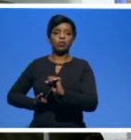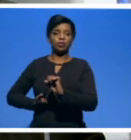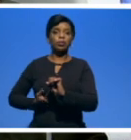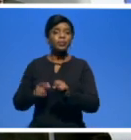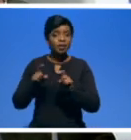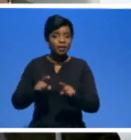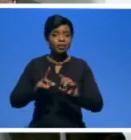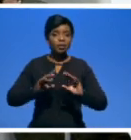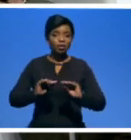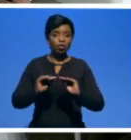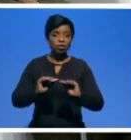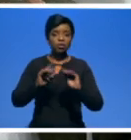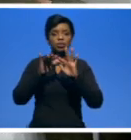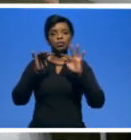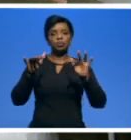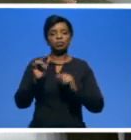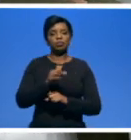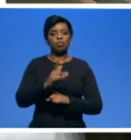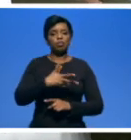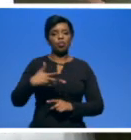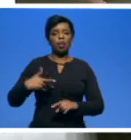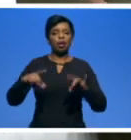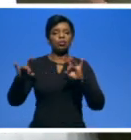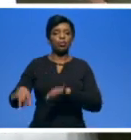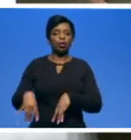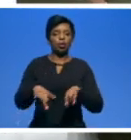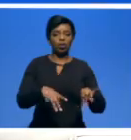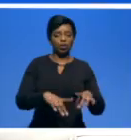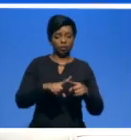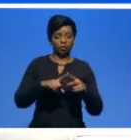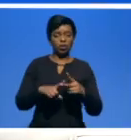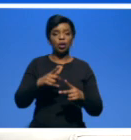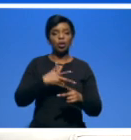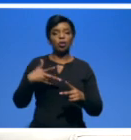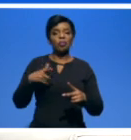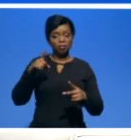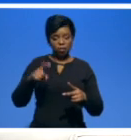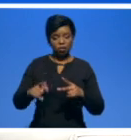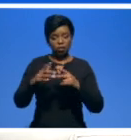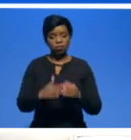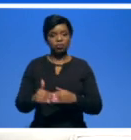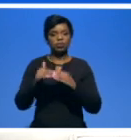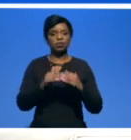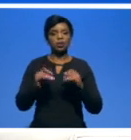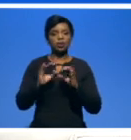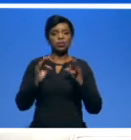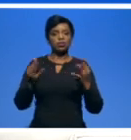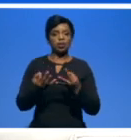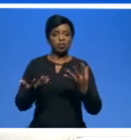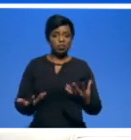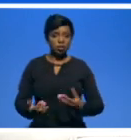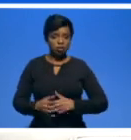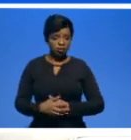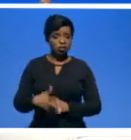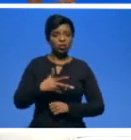rutile setjhaba hore bomme ba ya fokola, bomme ba lokela hore e be bona ba hlokomelang balapa, bomme ba